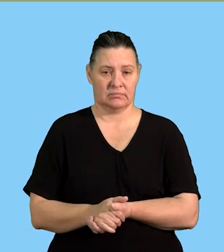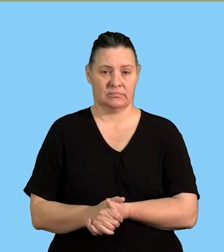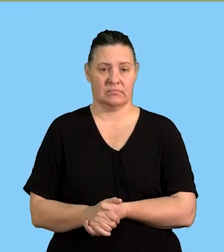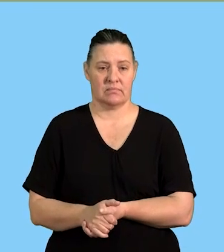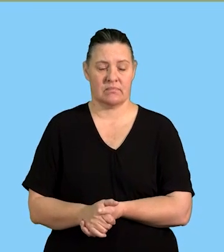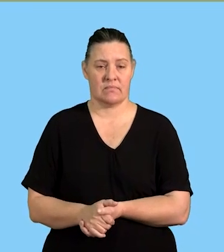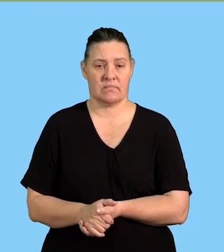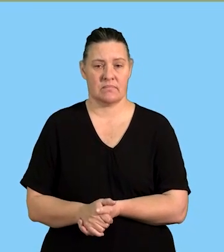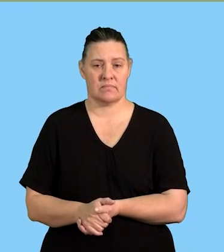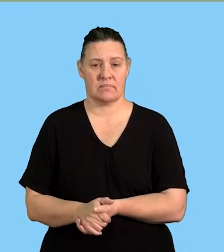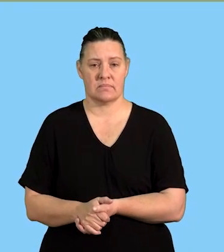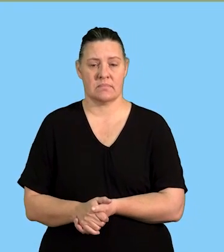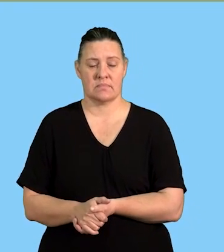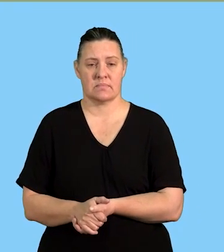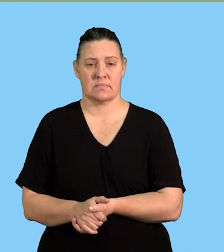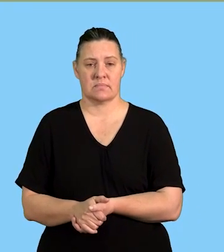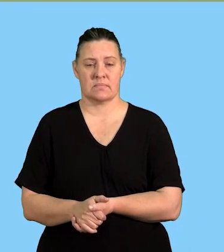into